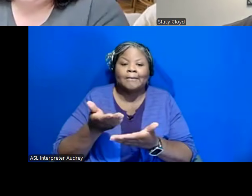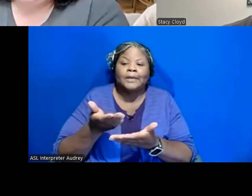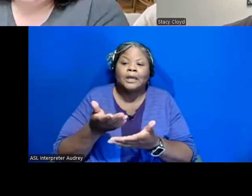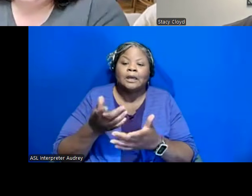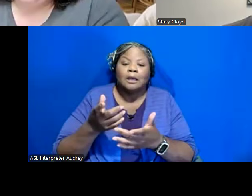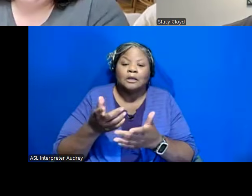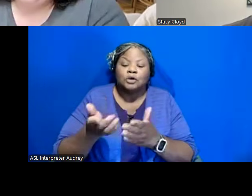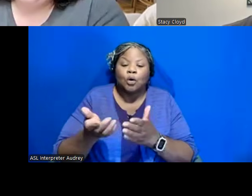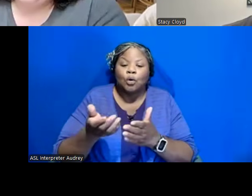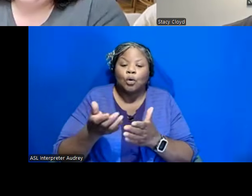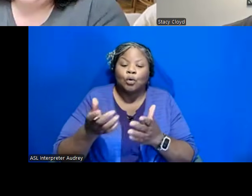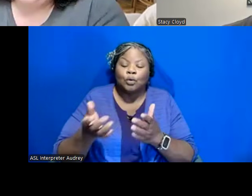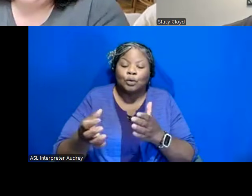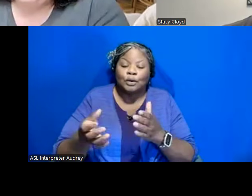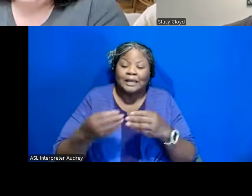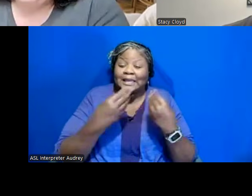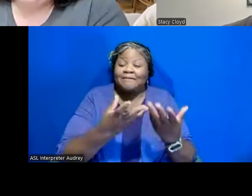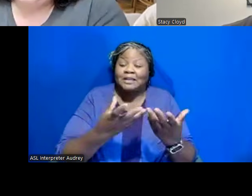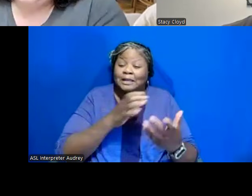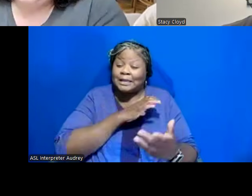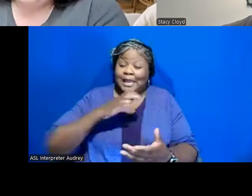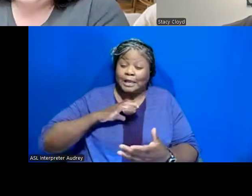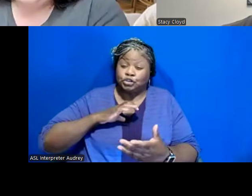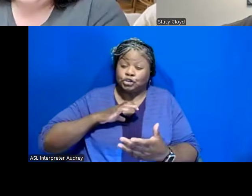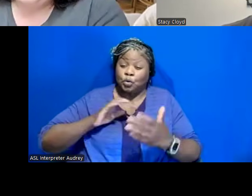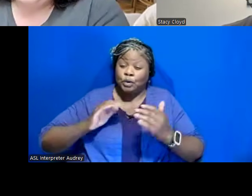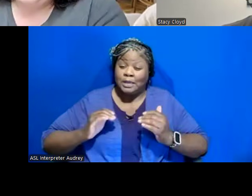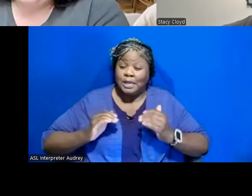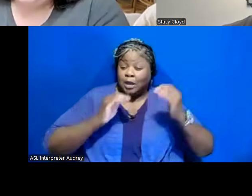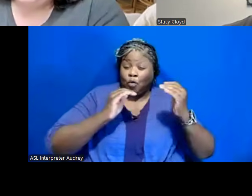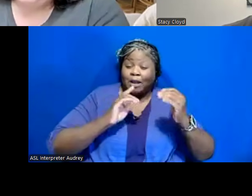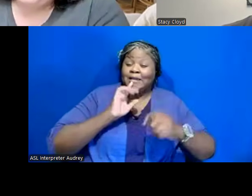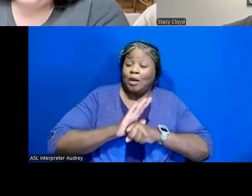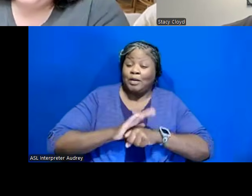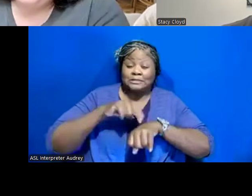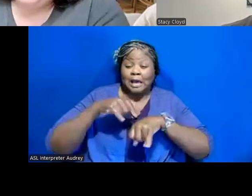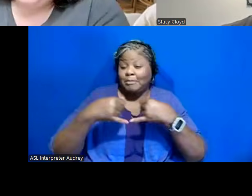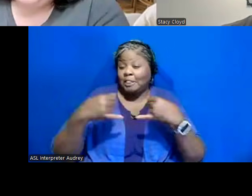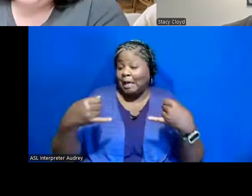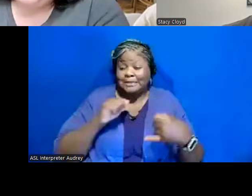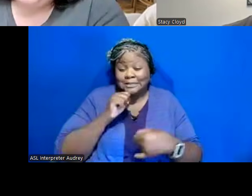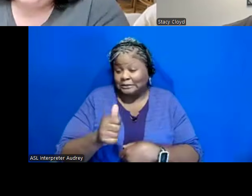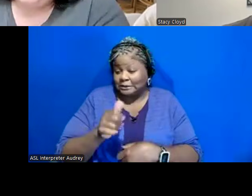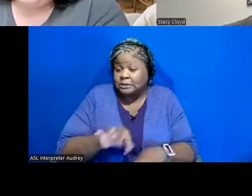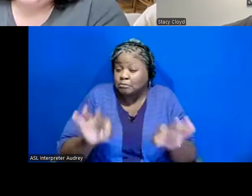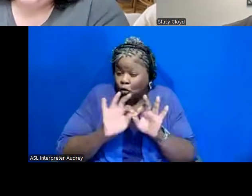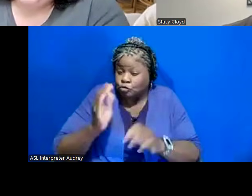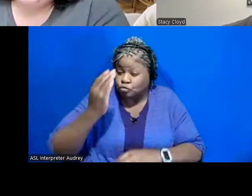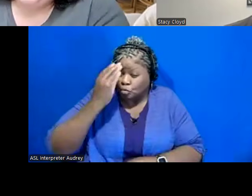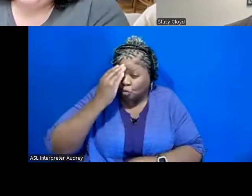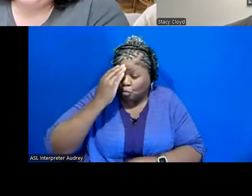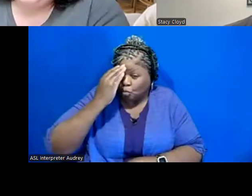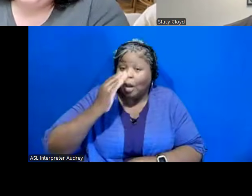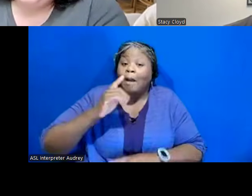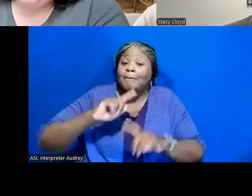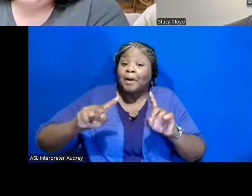with congressional inquiry does not guarantee an accelerated timeline. That's really important to note. What it does is it shines